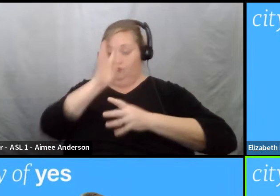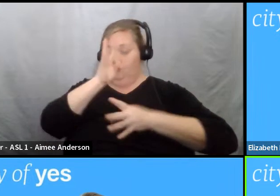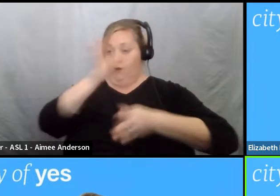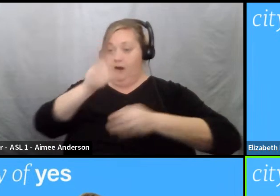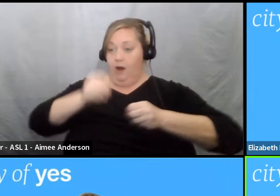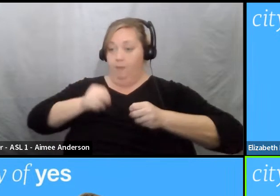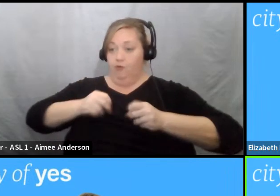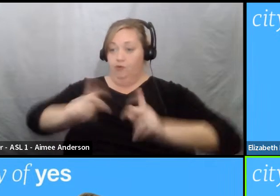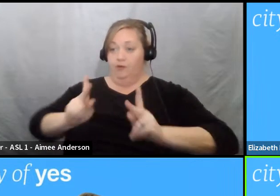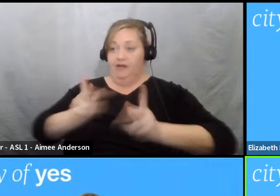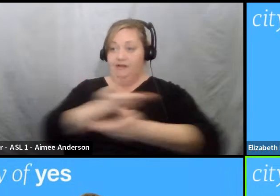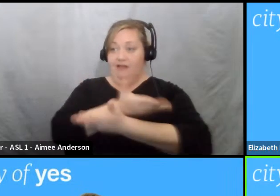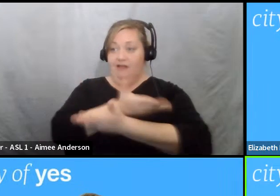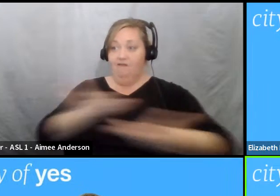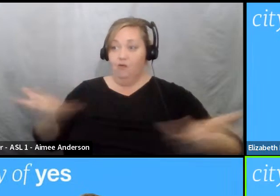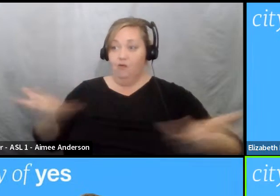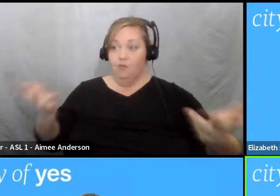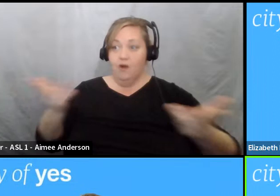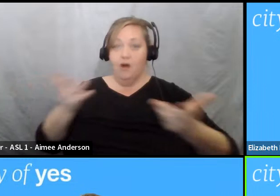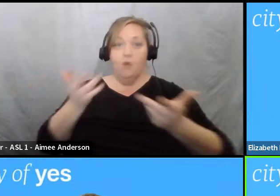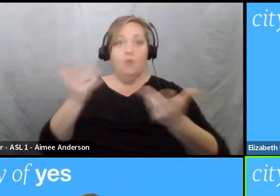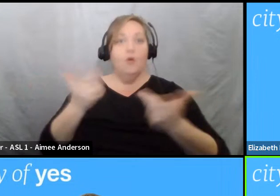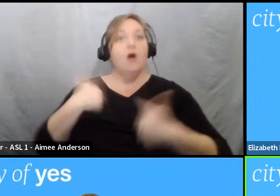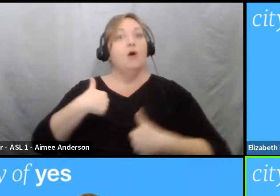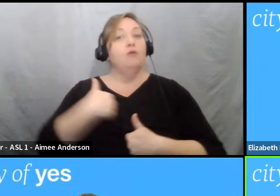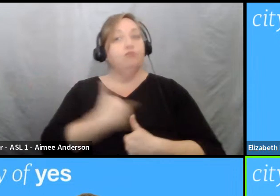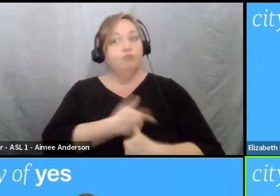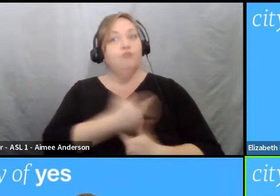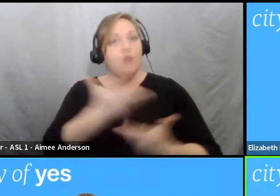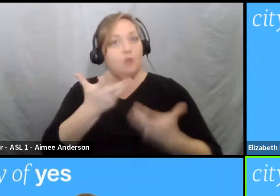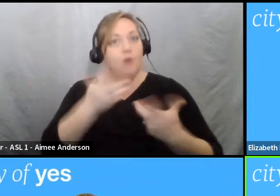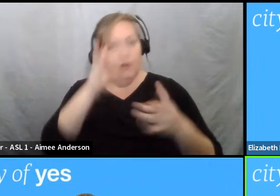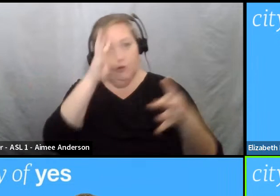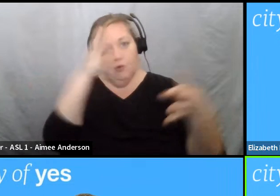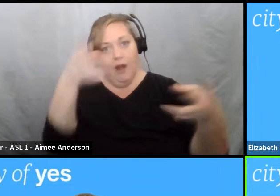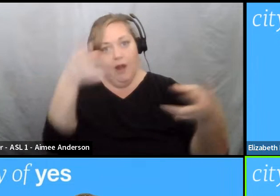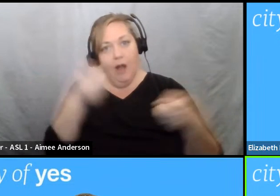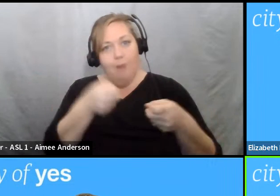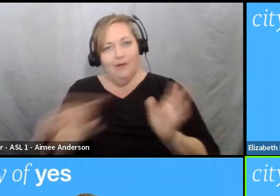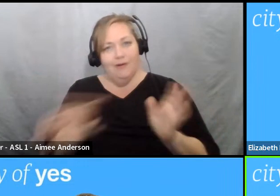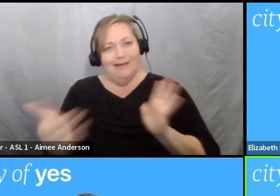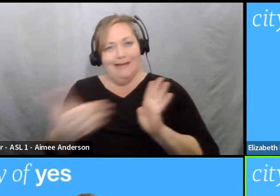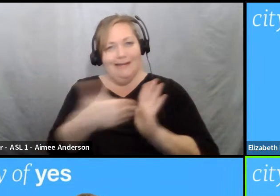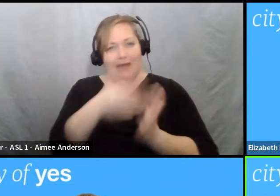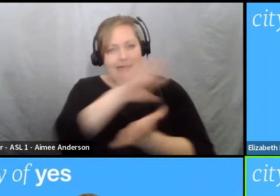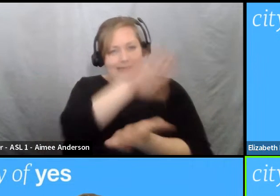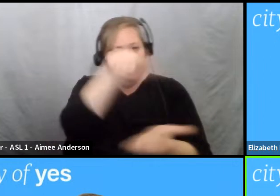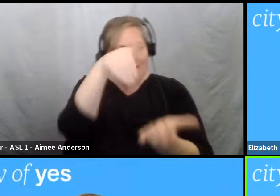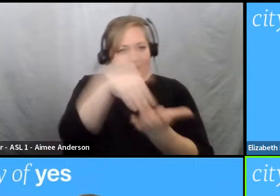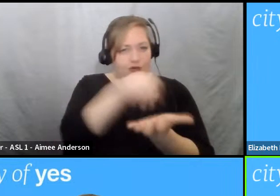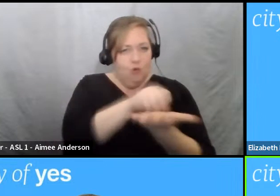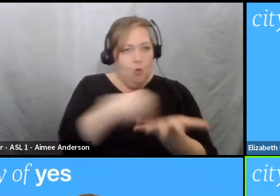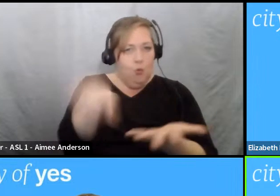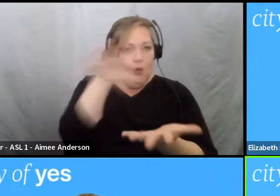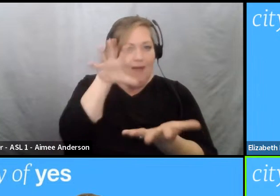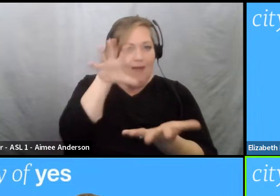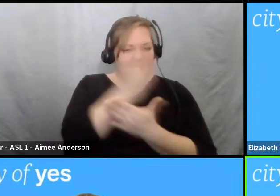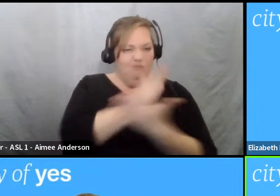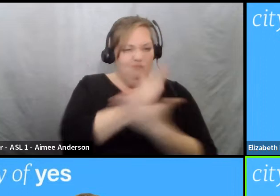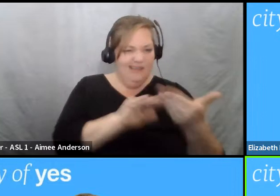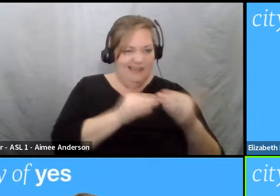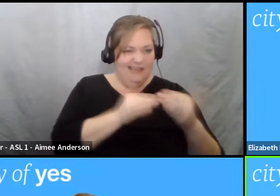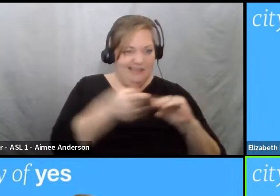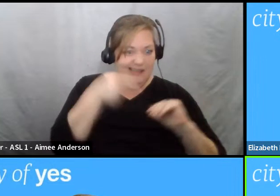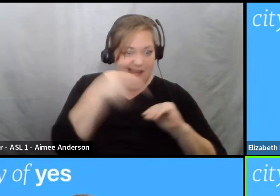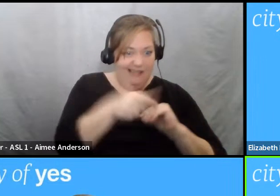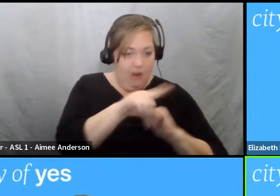everywhere is that, we want to create opportunities again in the most central, wealthiest parts of the city where,